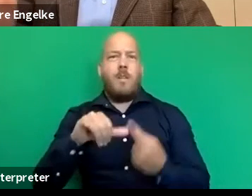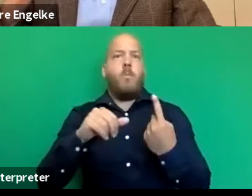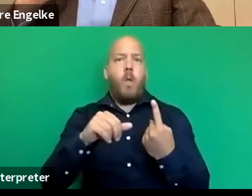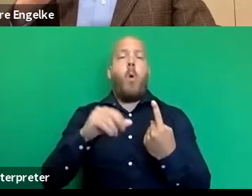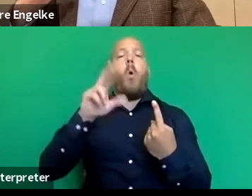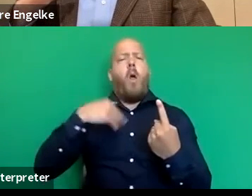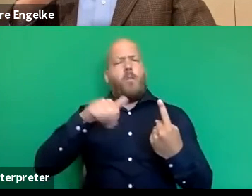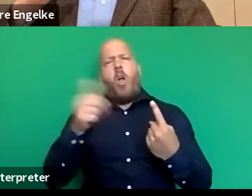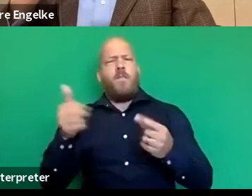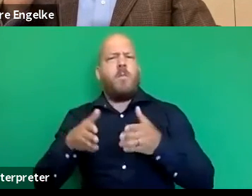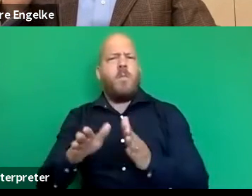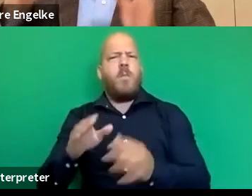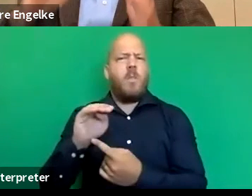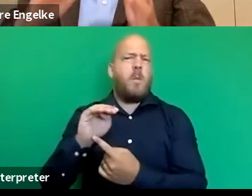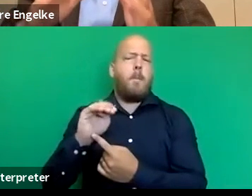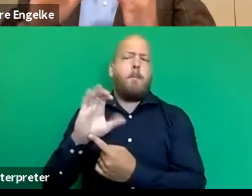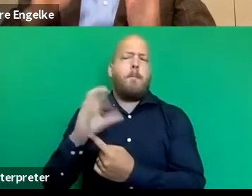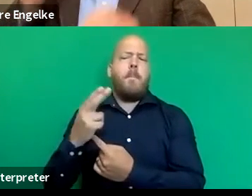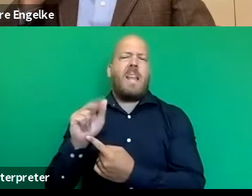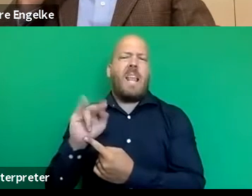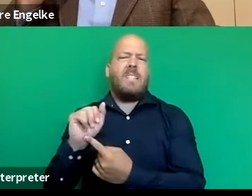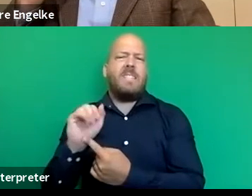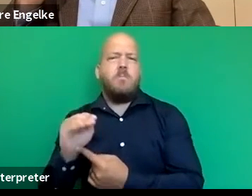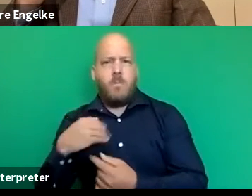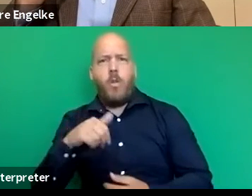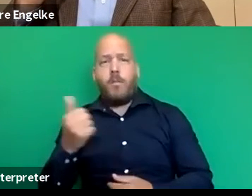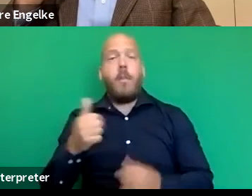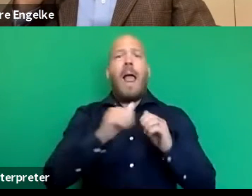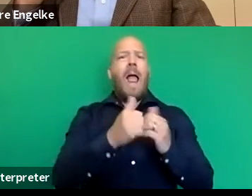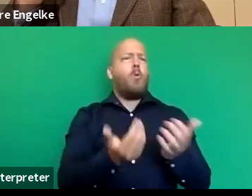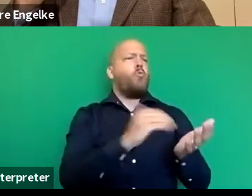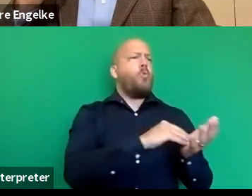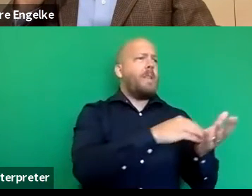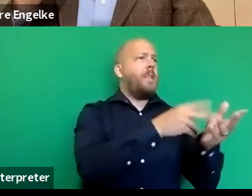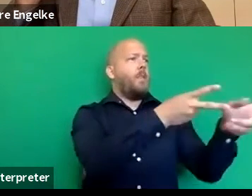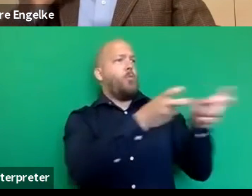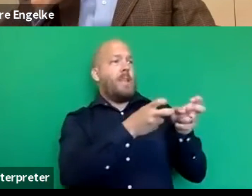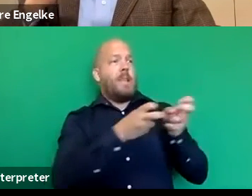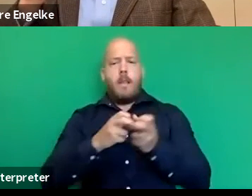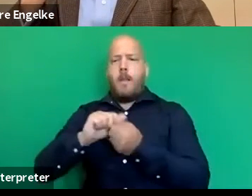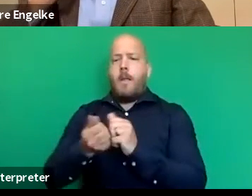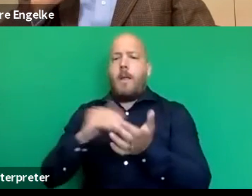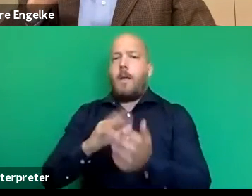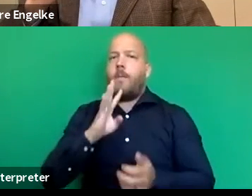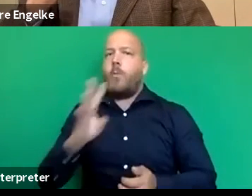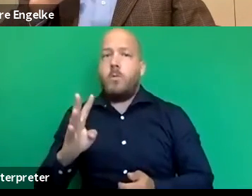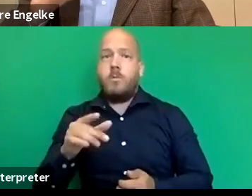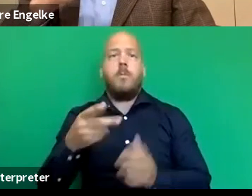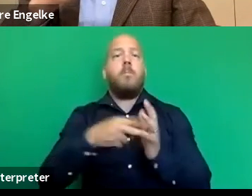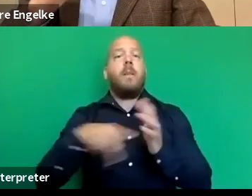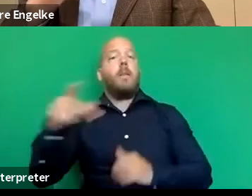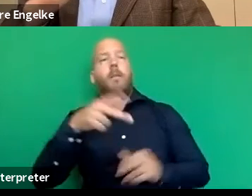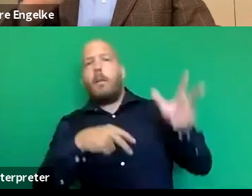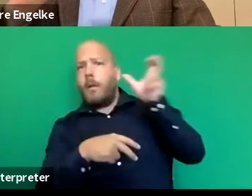works. The person hears, the CA would hear the voice of the party to be captioned and repeat everything that's